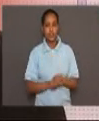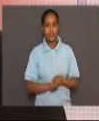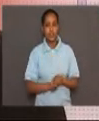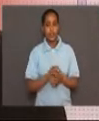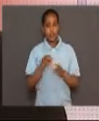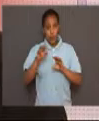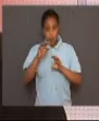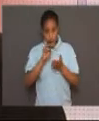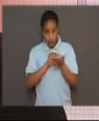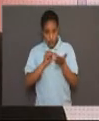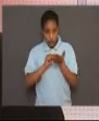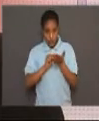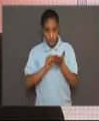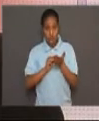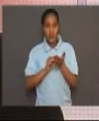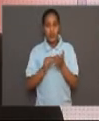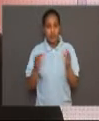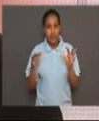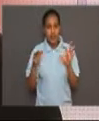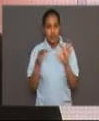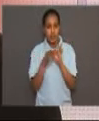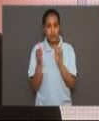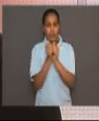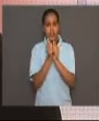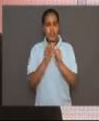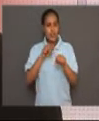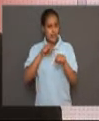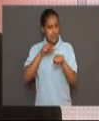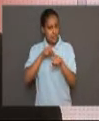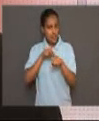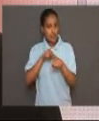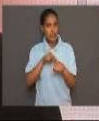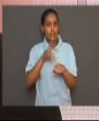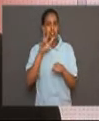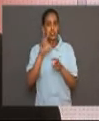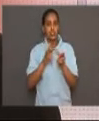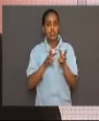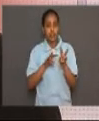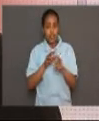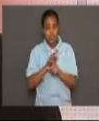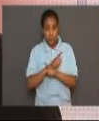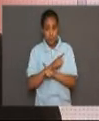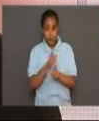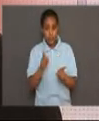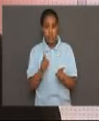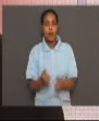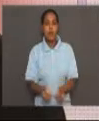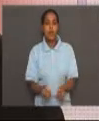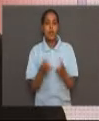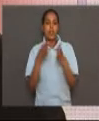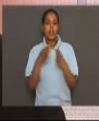The molecules are linked together into a rigid, three-dimensional structure with